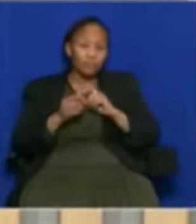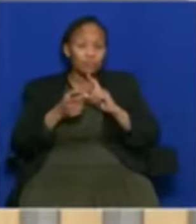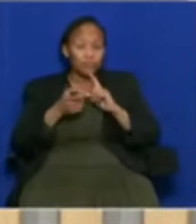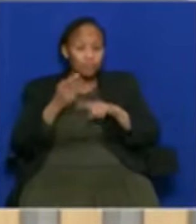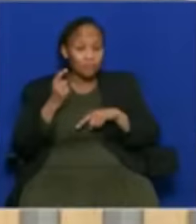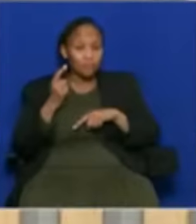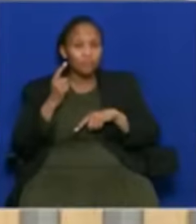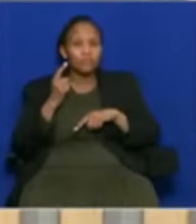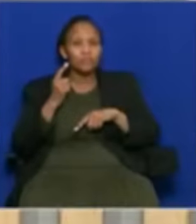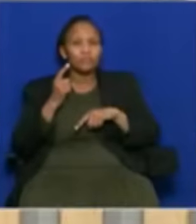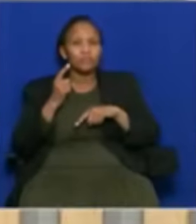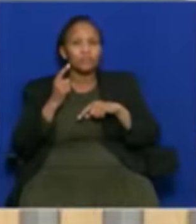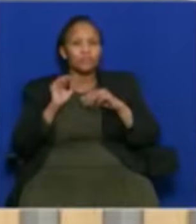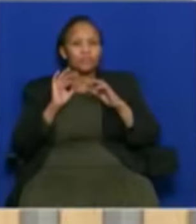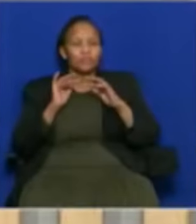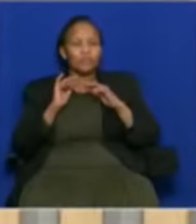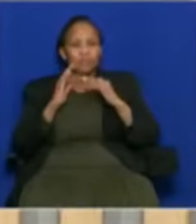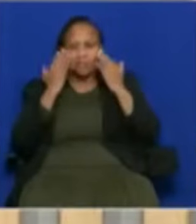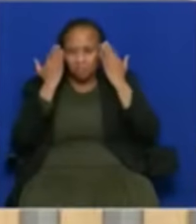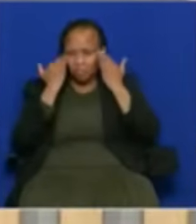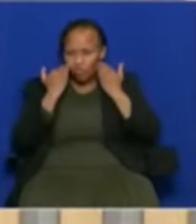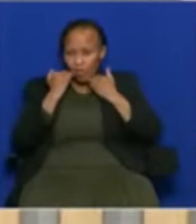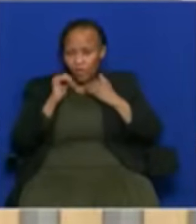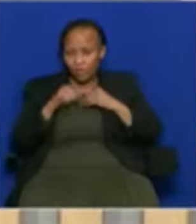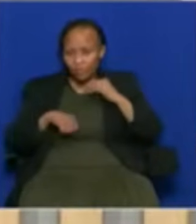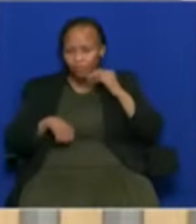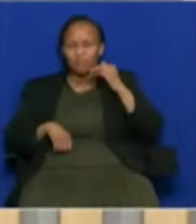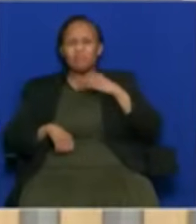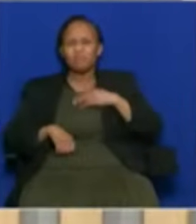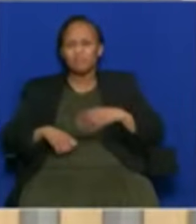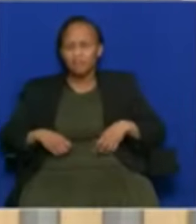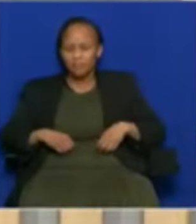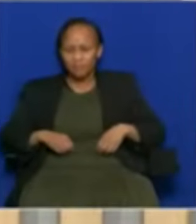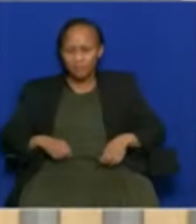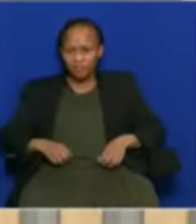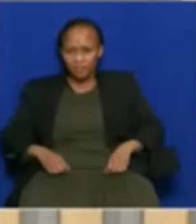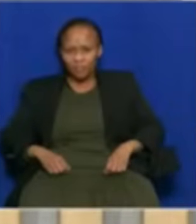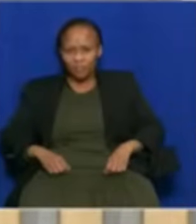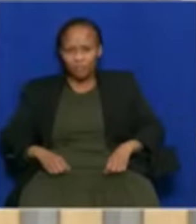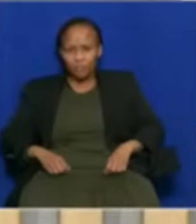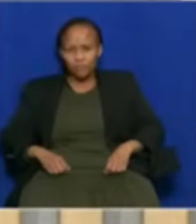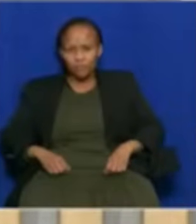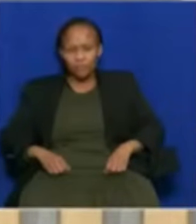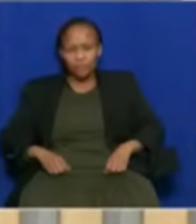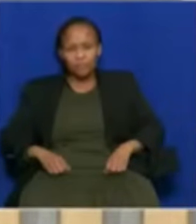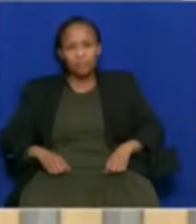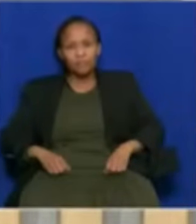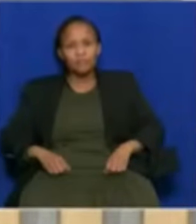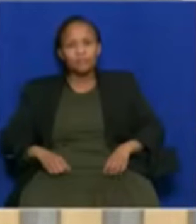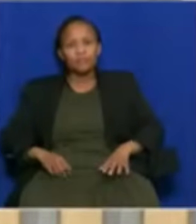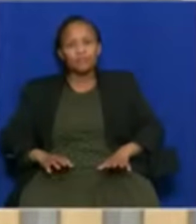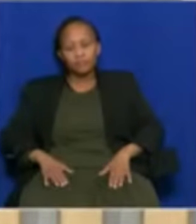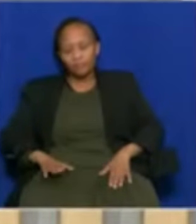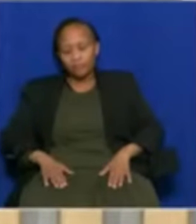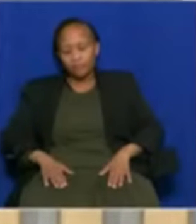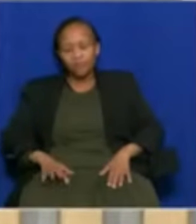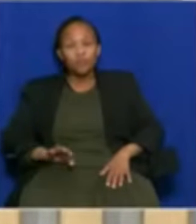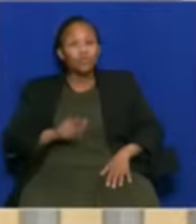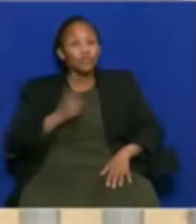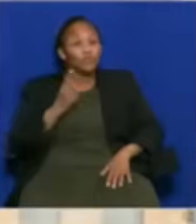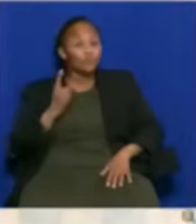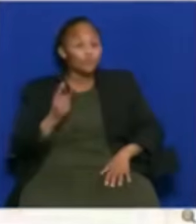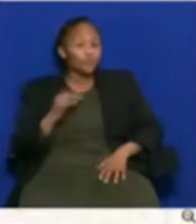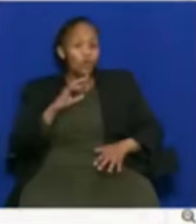was, but accepting that and you confirming that didn't happen, the